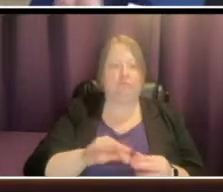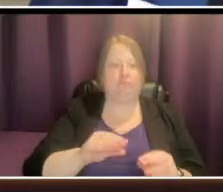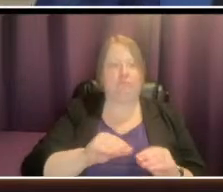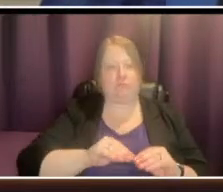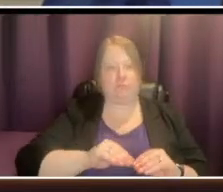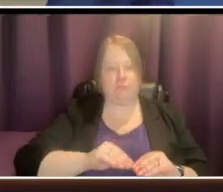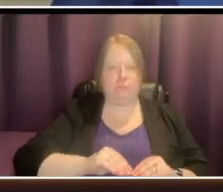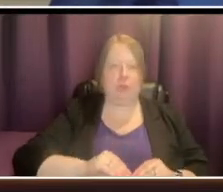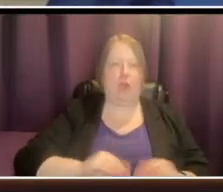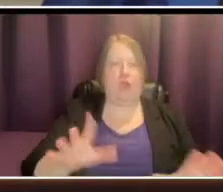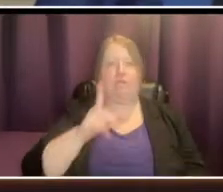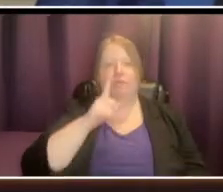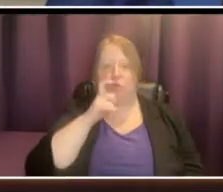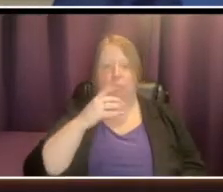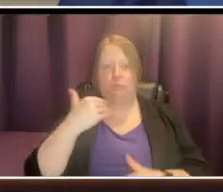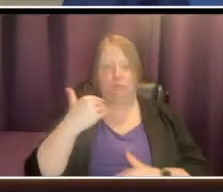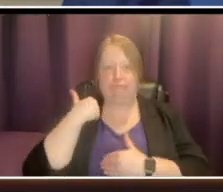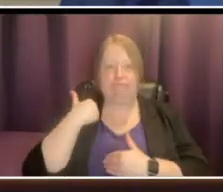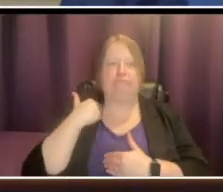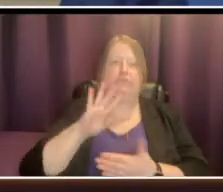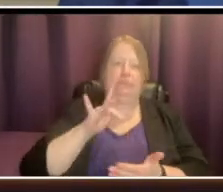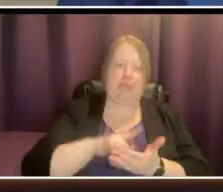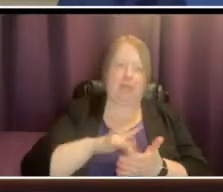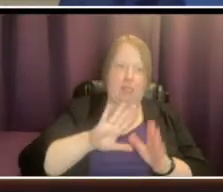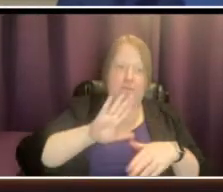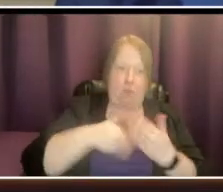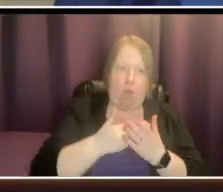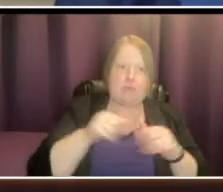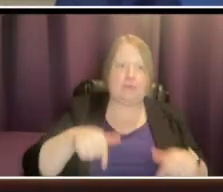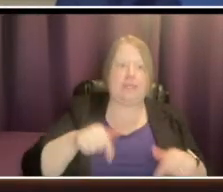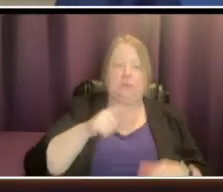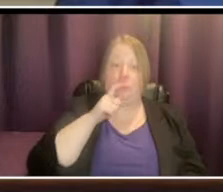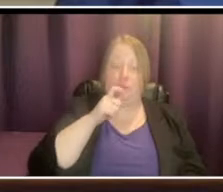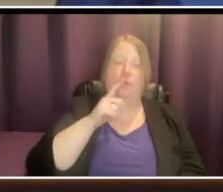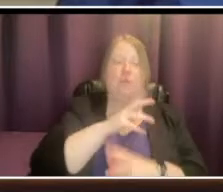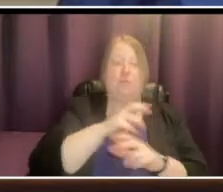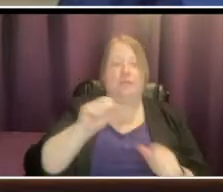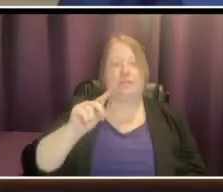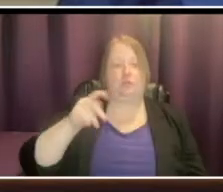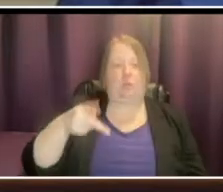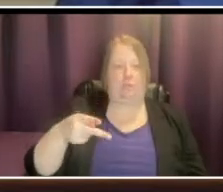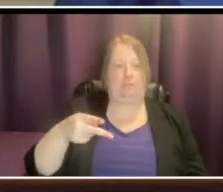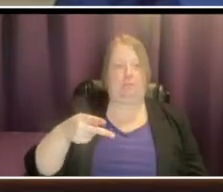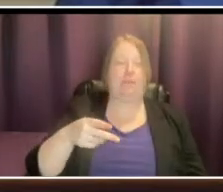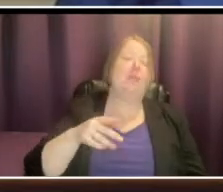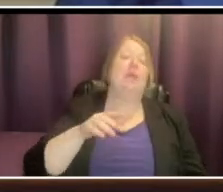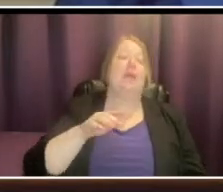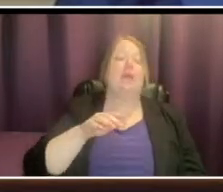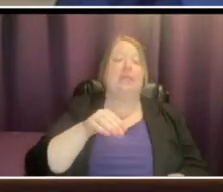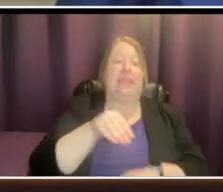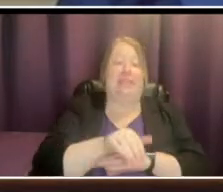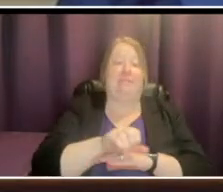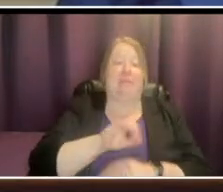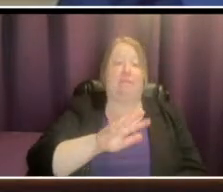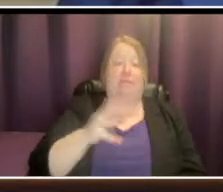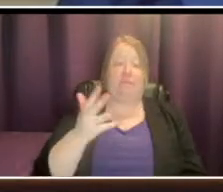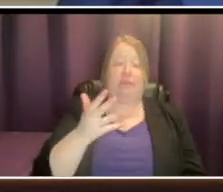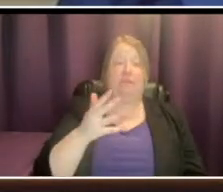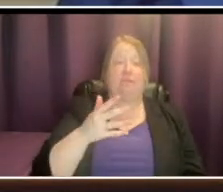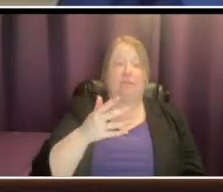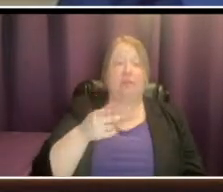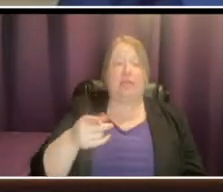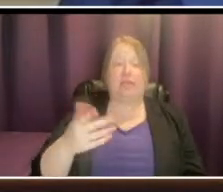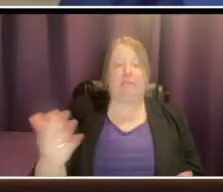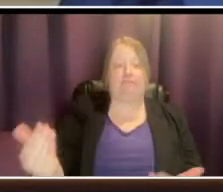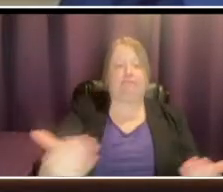President Trump. On the evening of January 5th, President Trump gathered a few of his communications staffers in the Oval